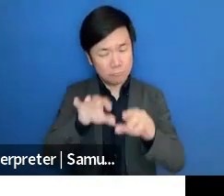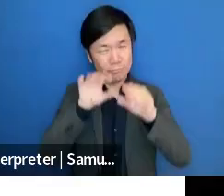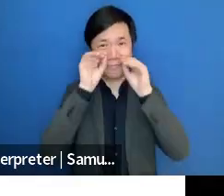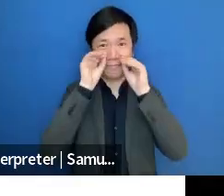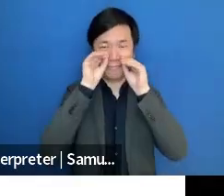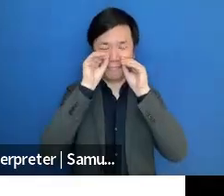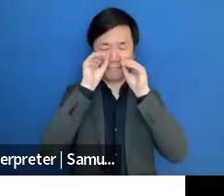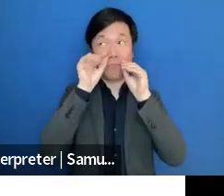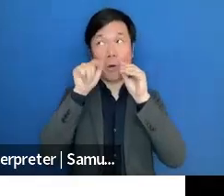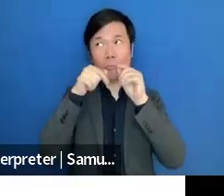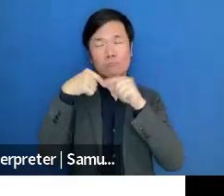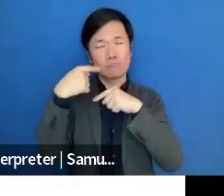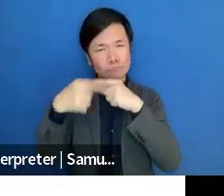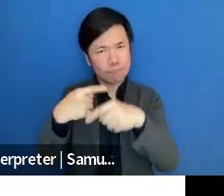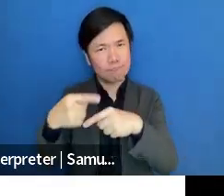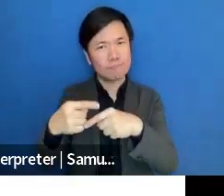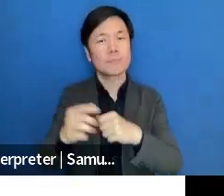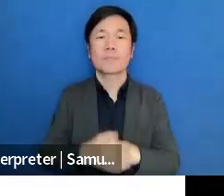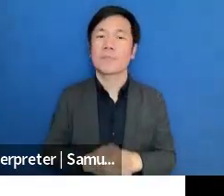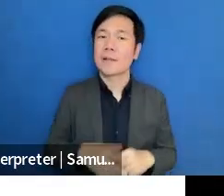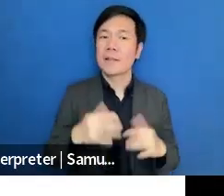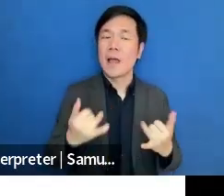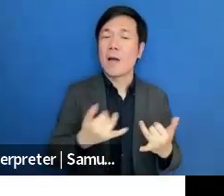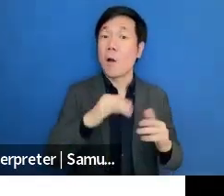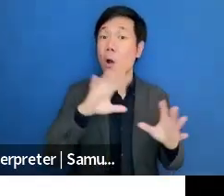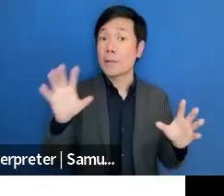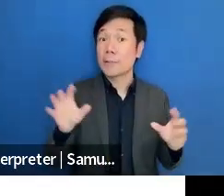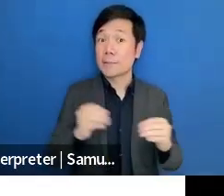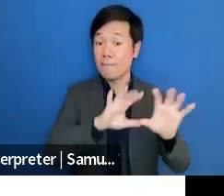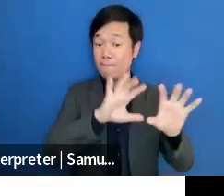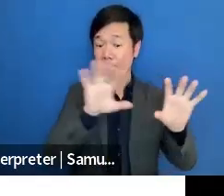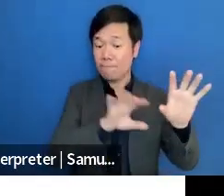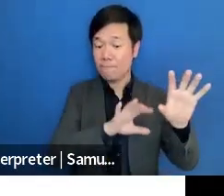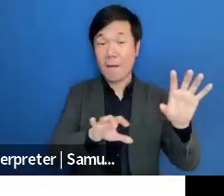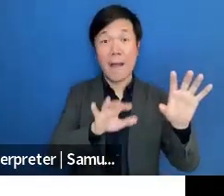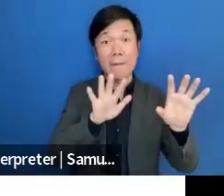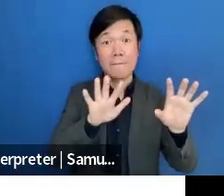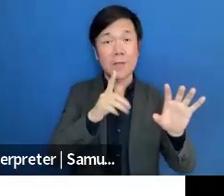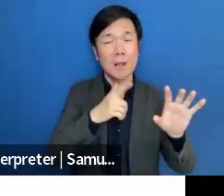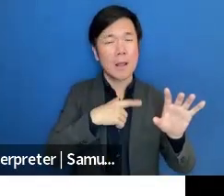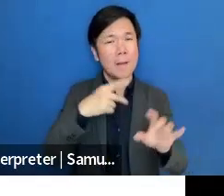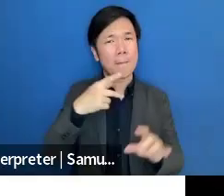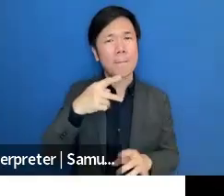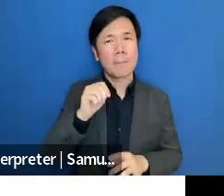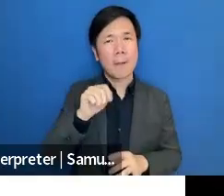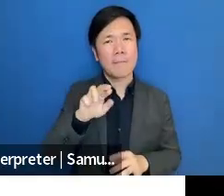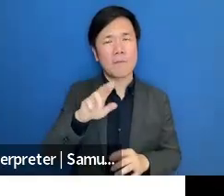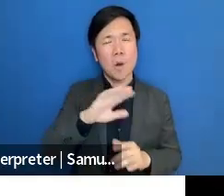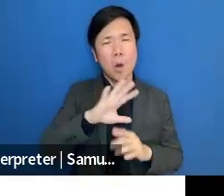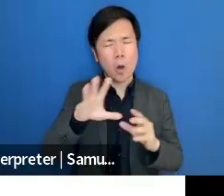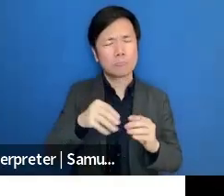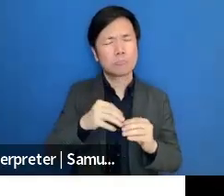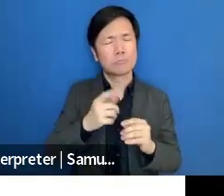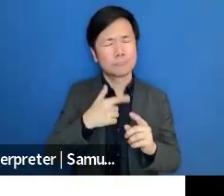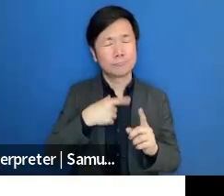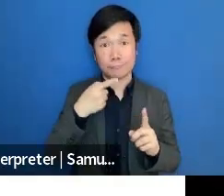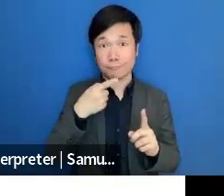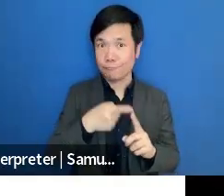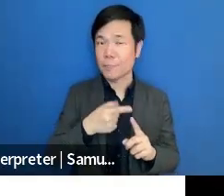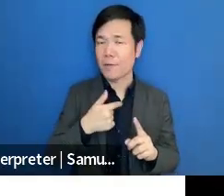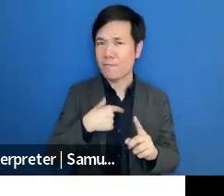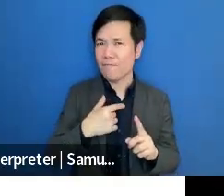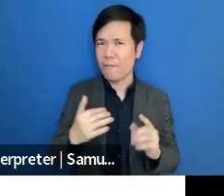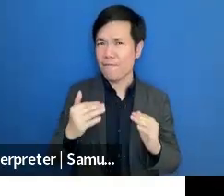these principles shape PMER at Spotlight and help ensure that learning, accountability, and decision-making are grounded in